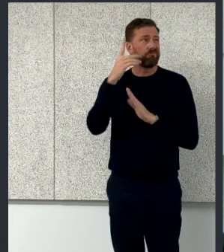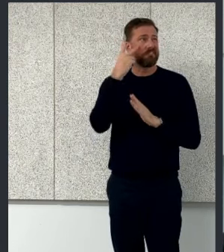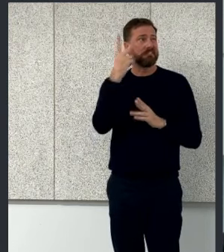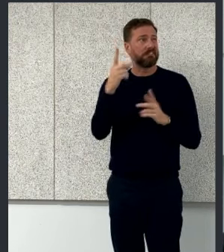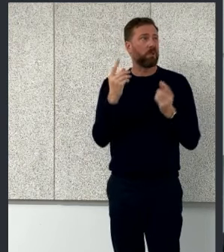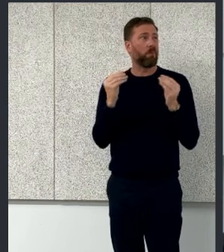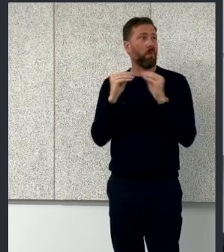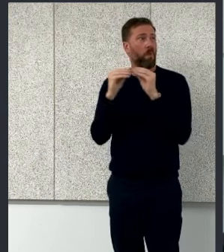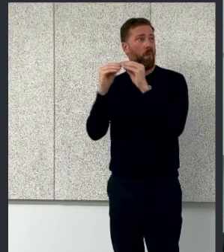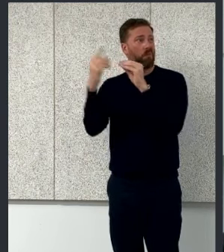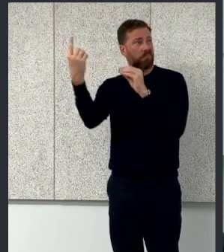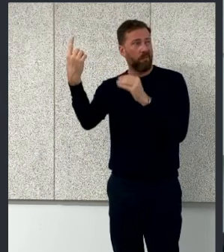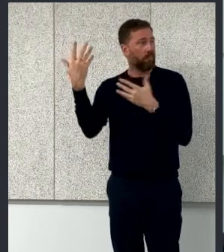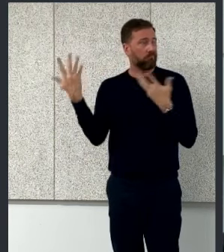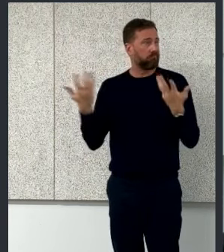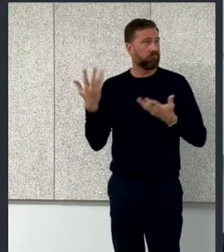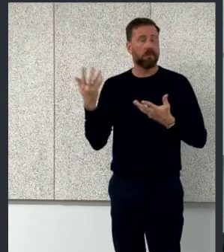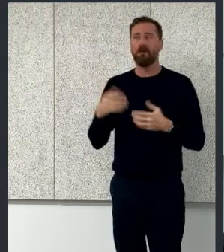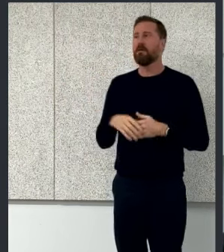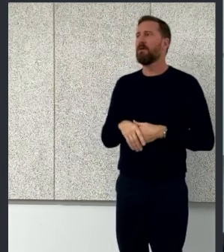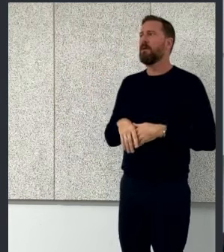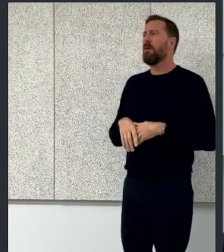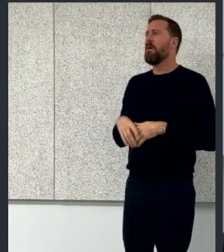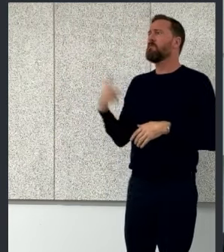Well, I think something we're facing,